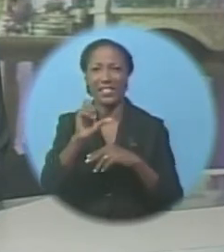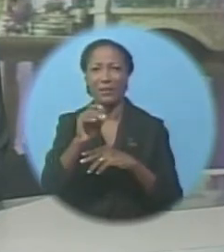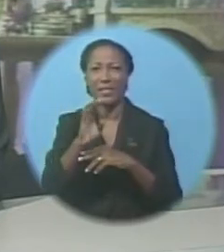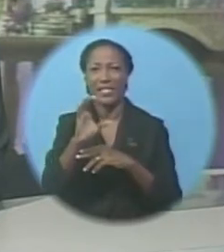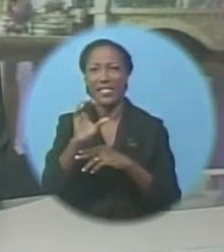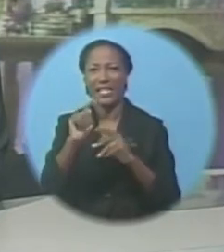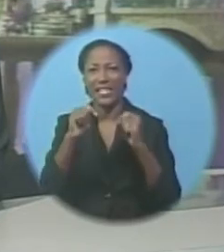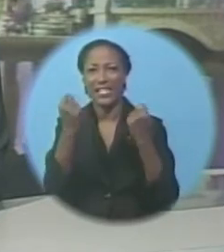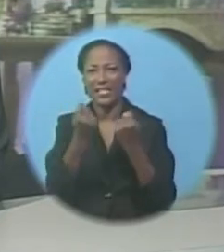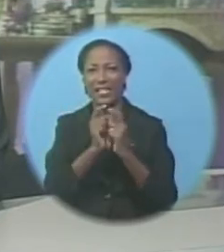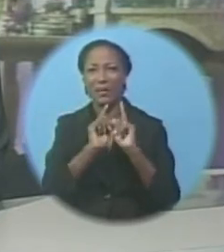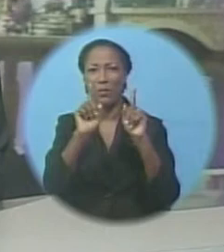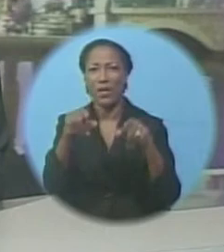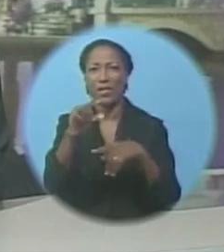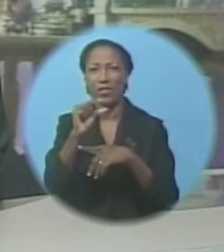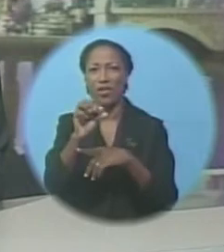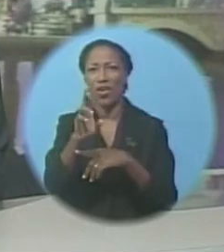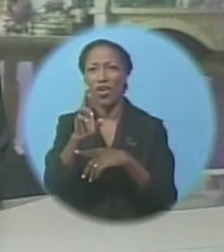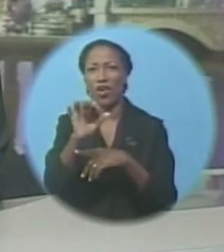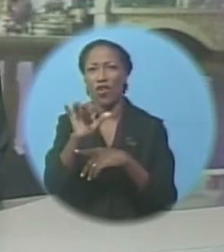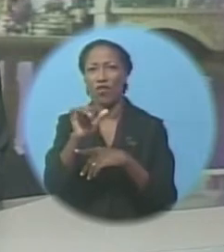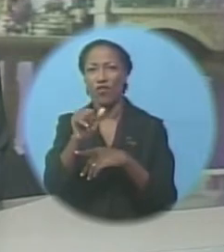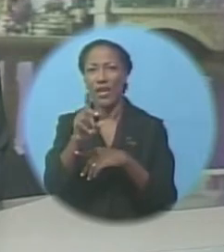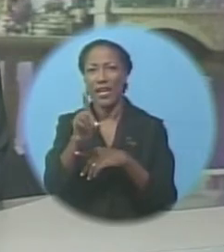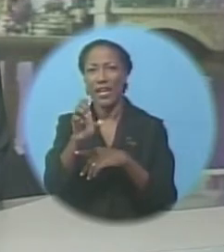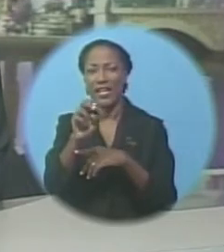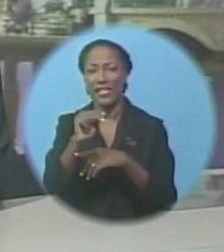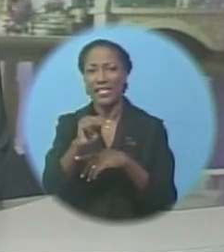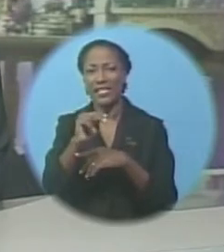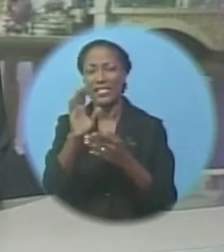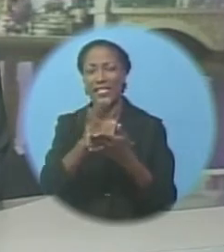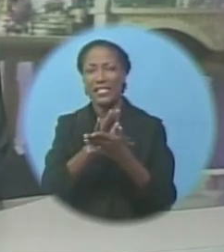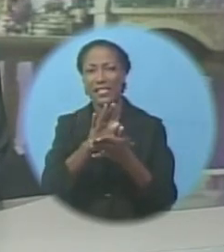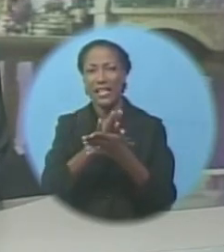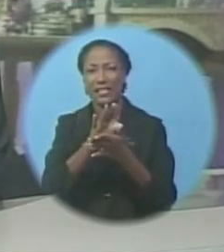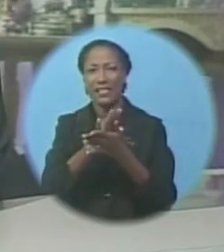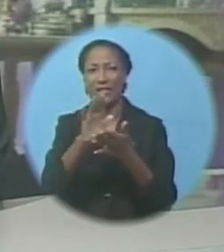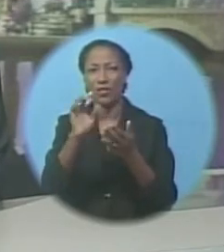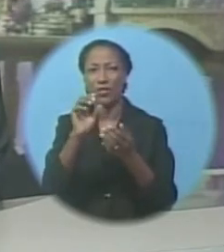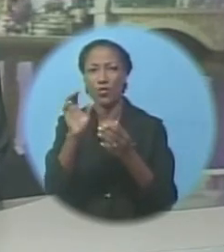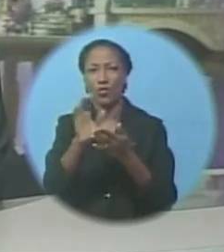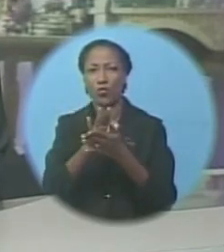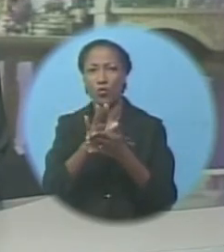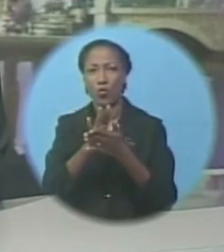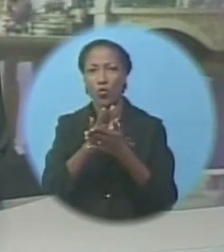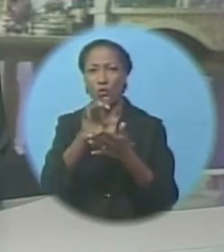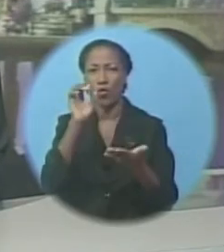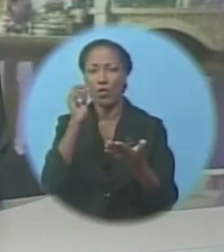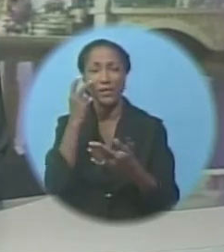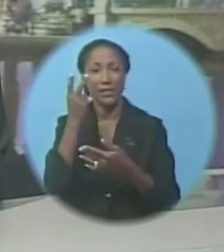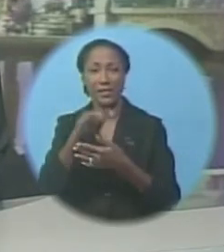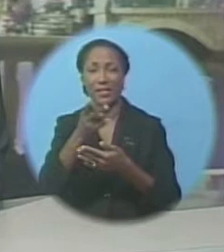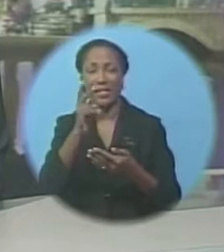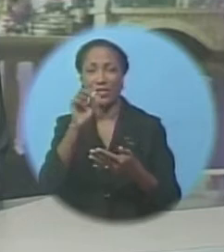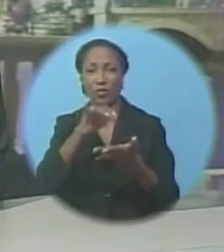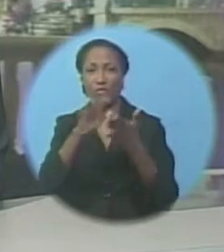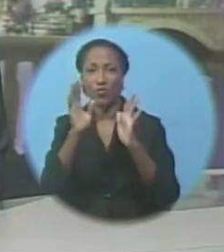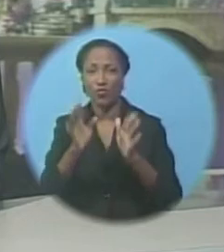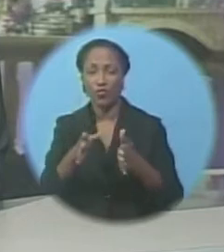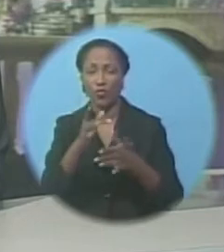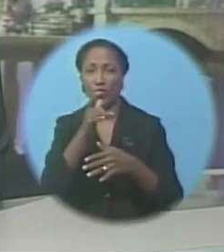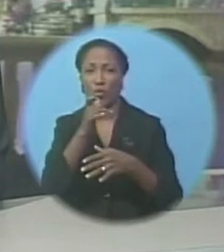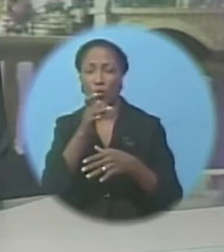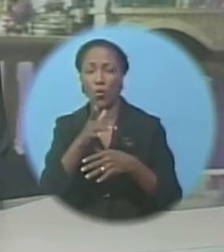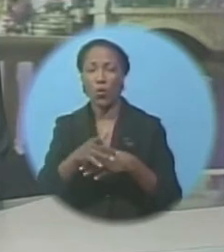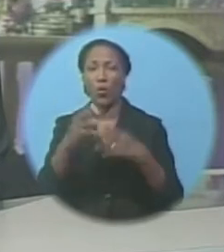Sealy Secondary School today as teachers and students made sure that they were well outfitted to take part in the upcoming Human